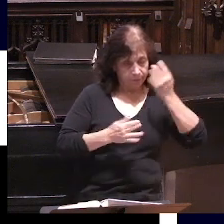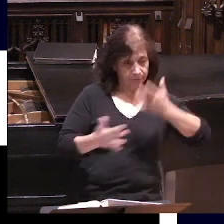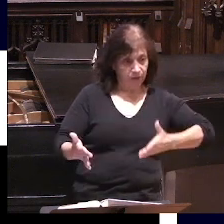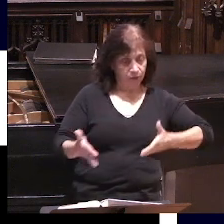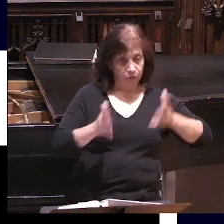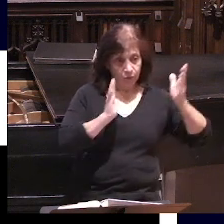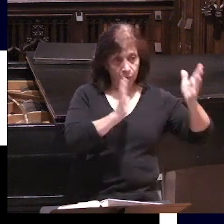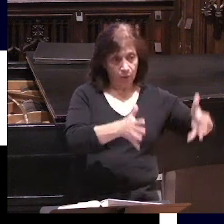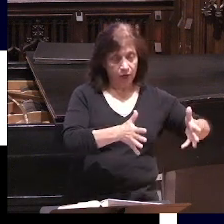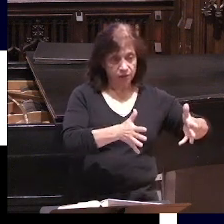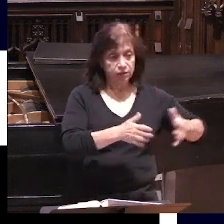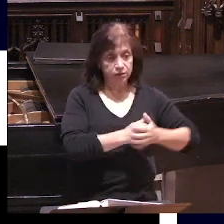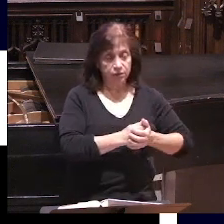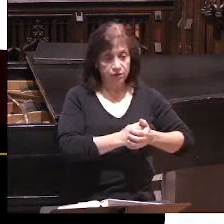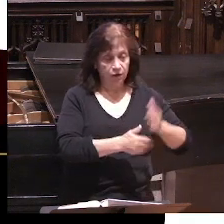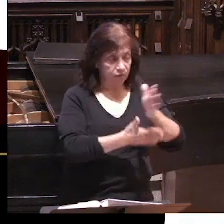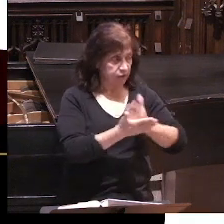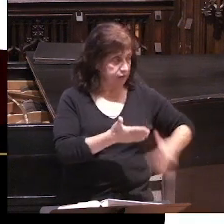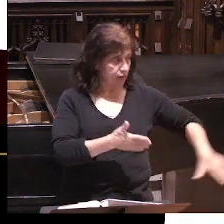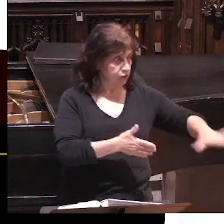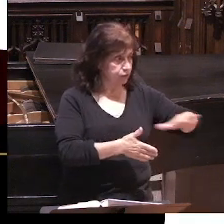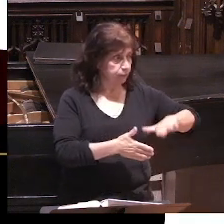the rest of the section.